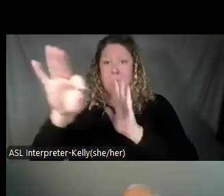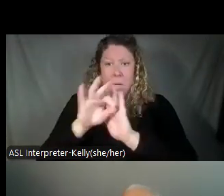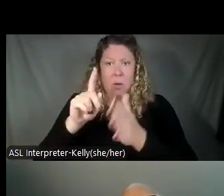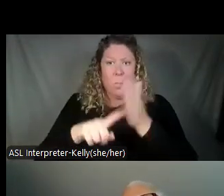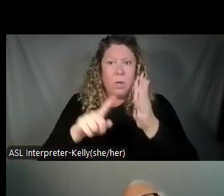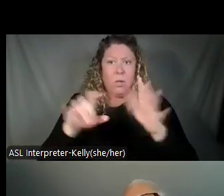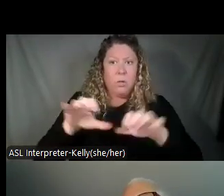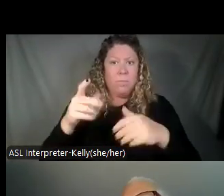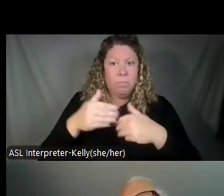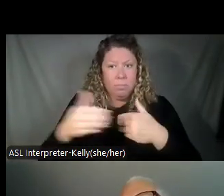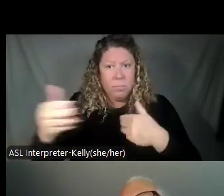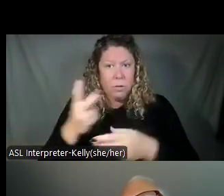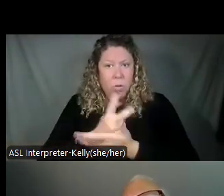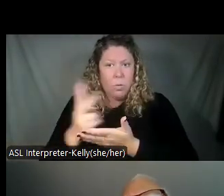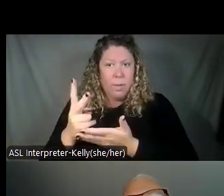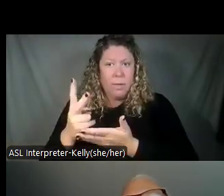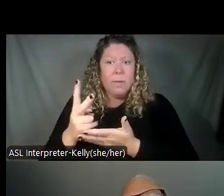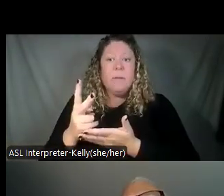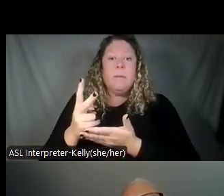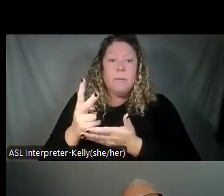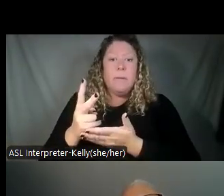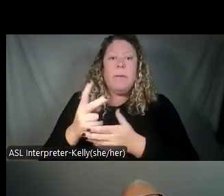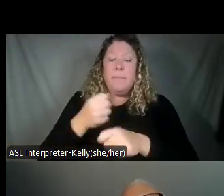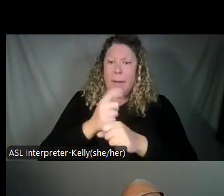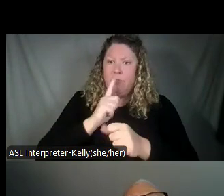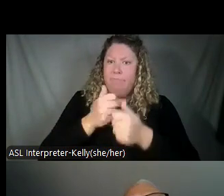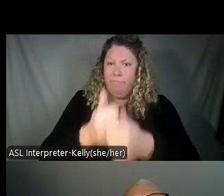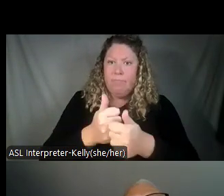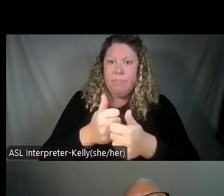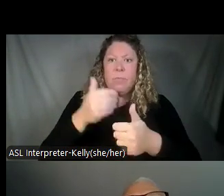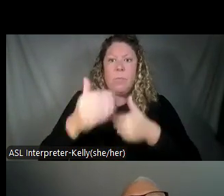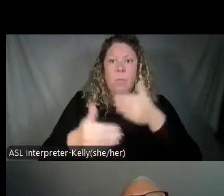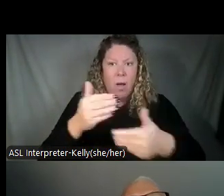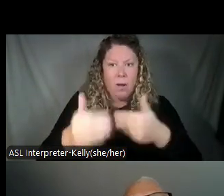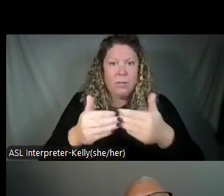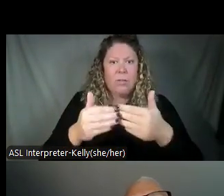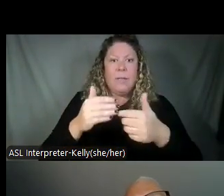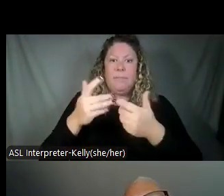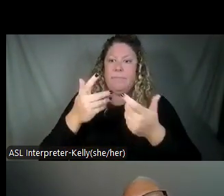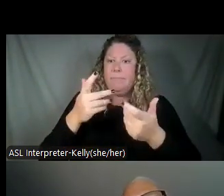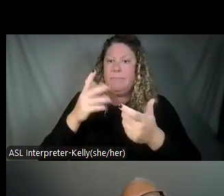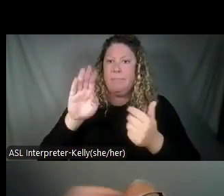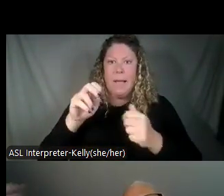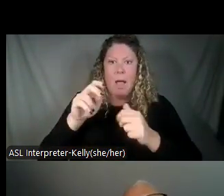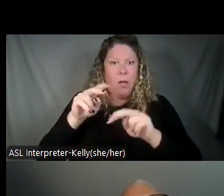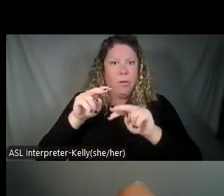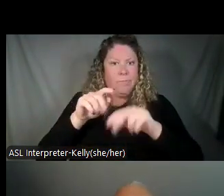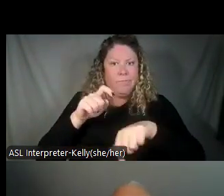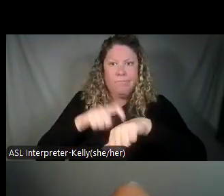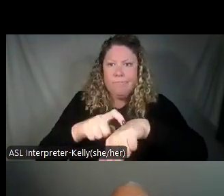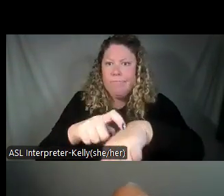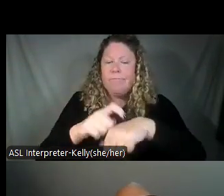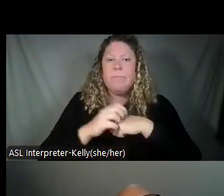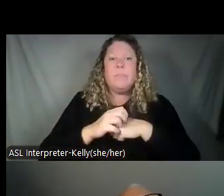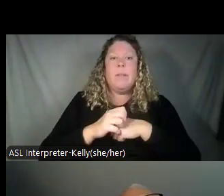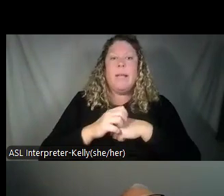out your process of keeping on track, and then at the end of 2 weeks, describe how you're doing. What do you want to keep doing? what are the things that